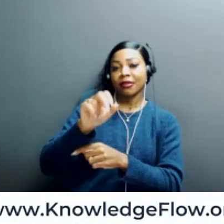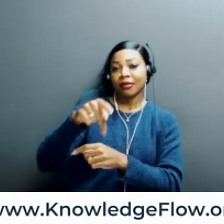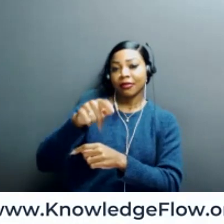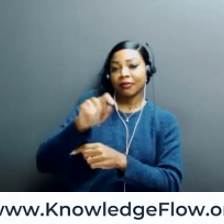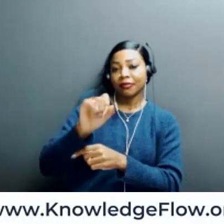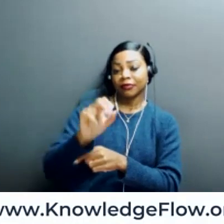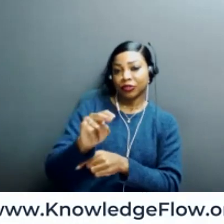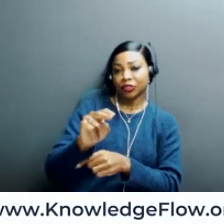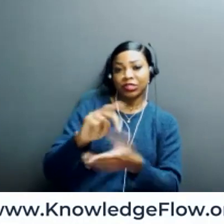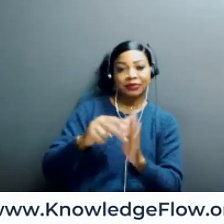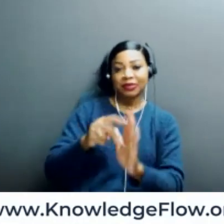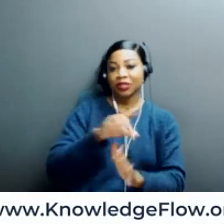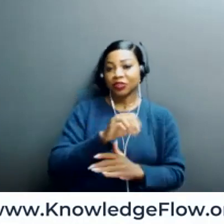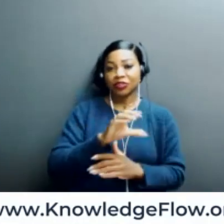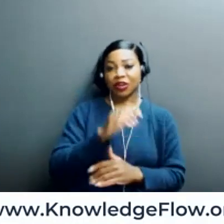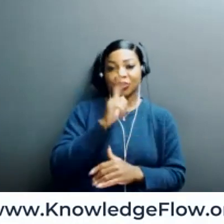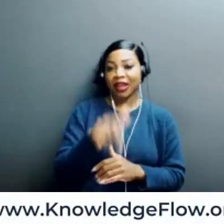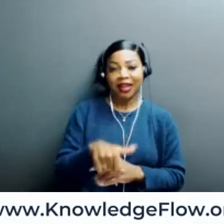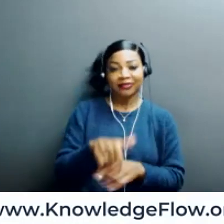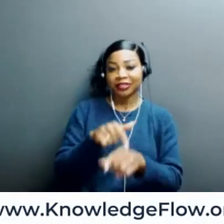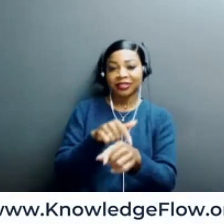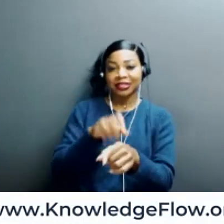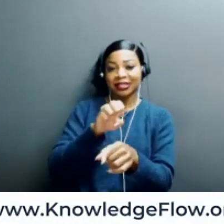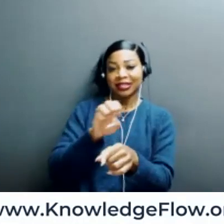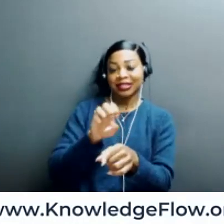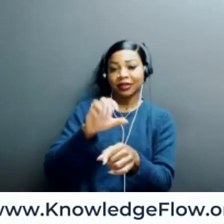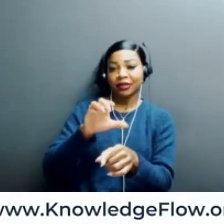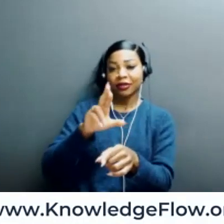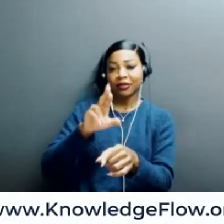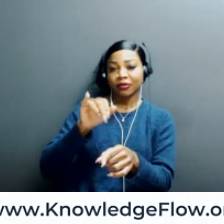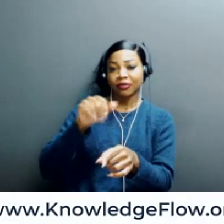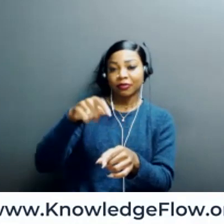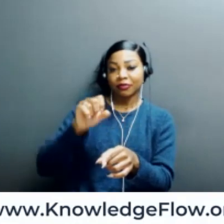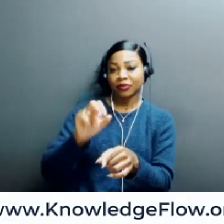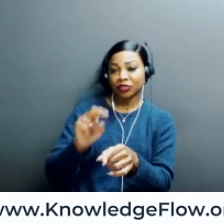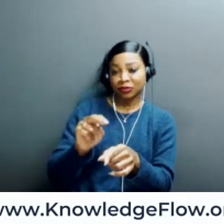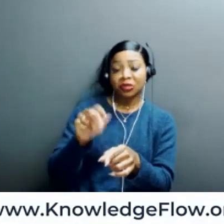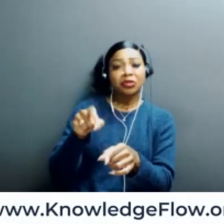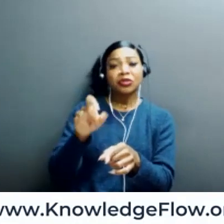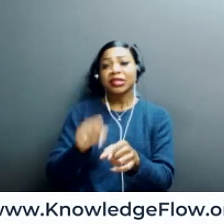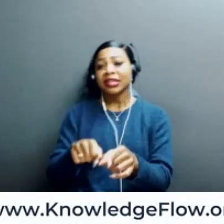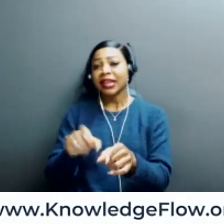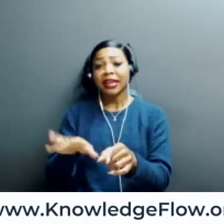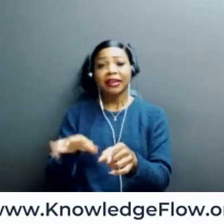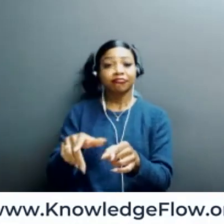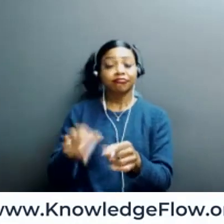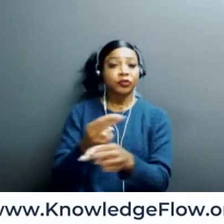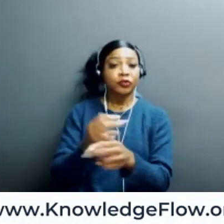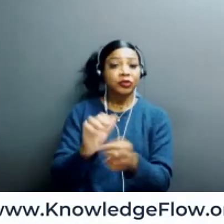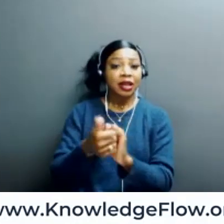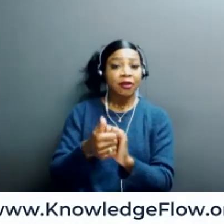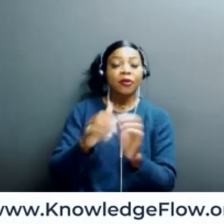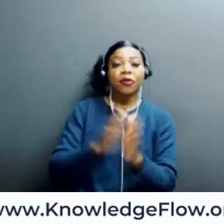encrypted before sending or attaching but the in encryption and you can check that out if you're using Gmail or Hotmail